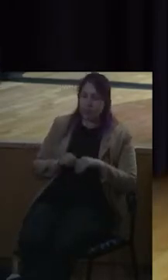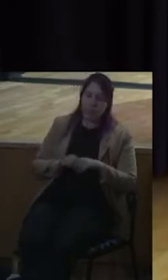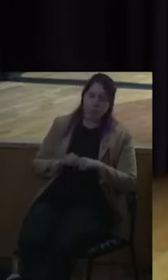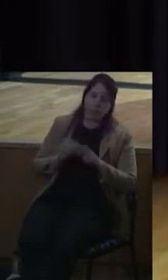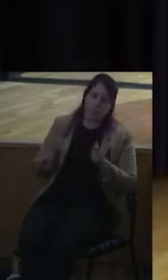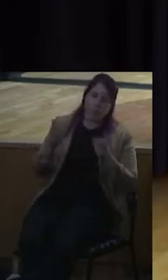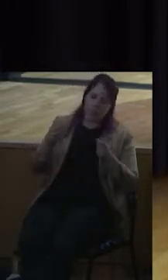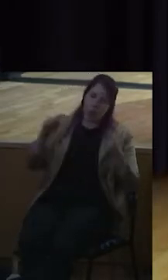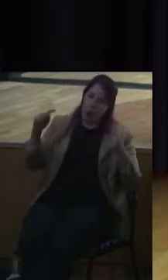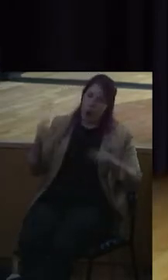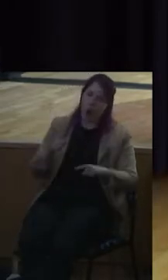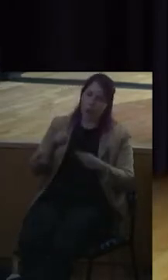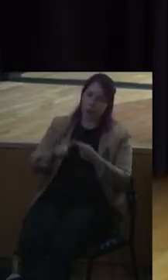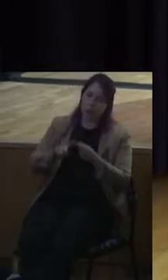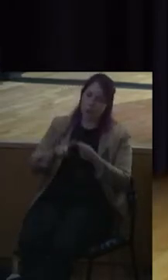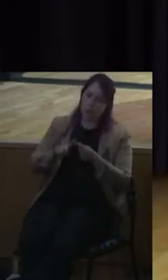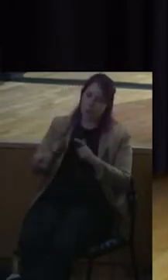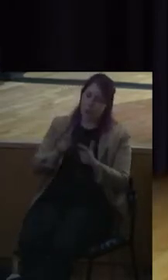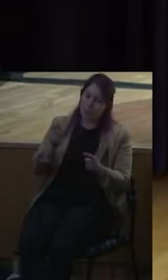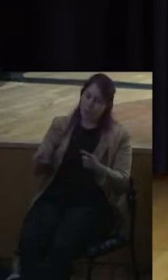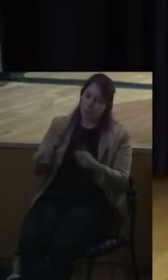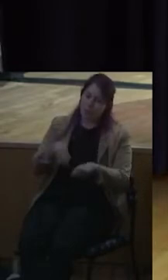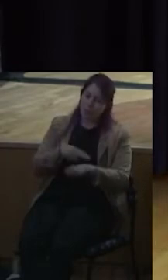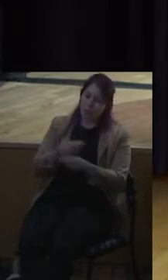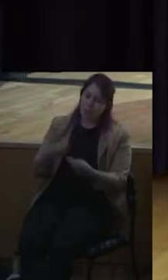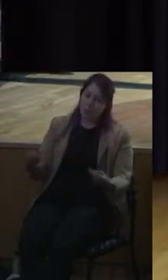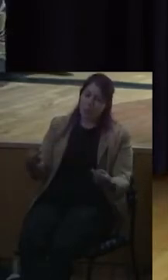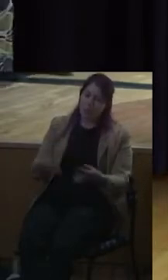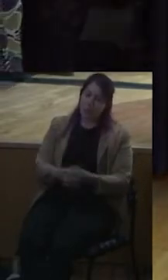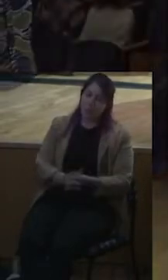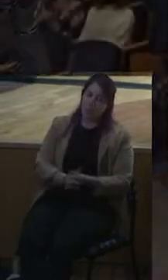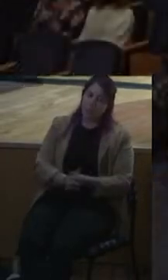consistent harm to major resources for sure.